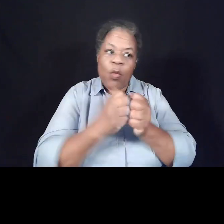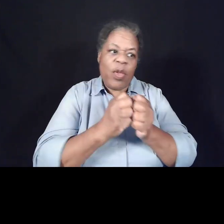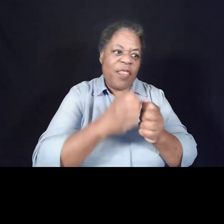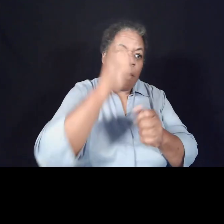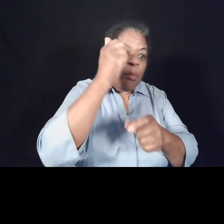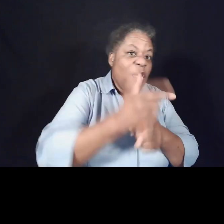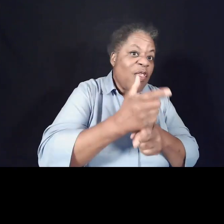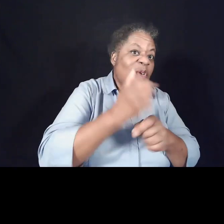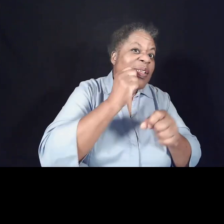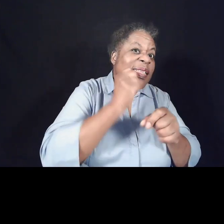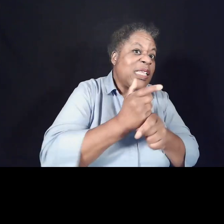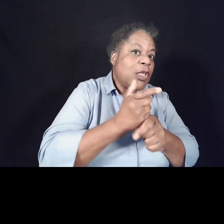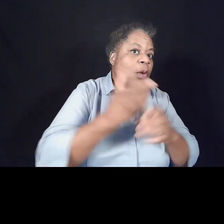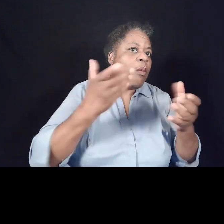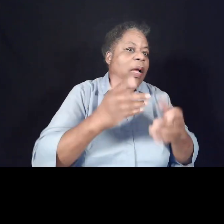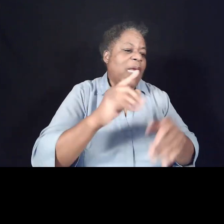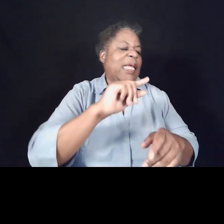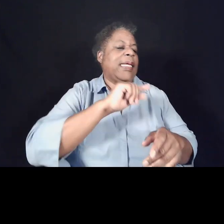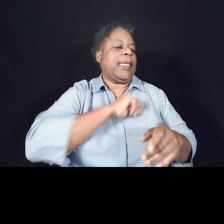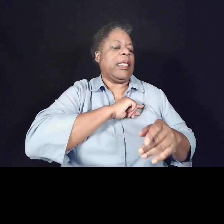is guilty of murder."